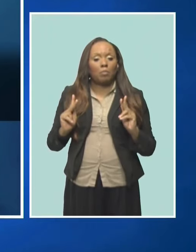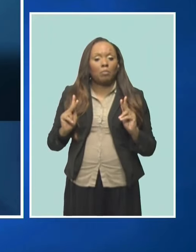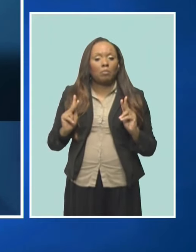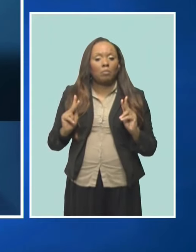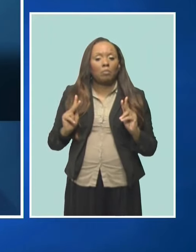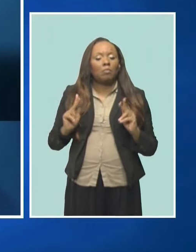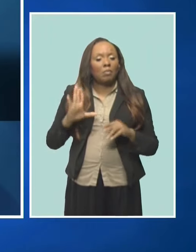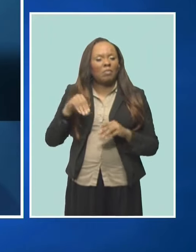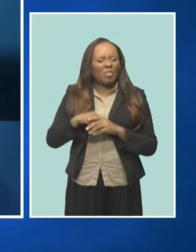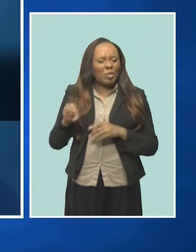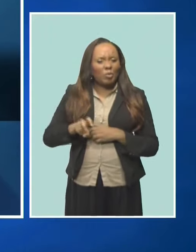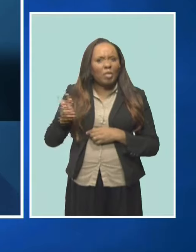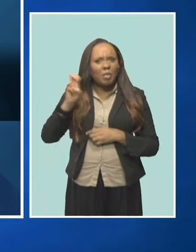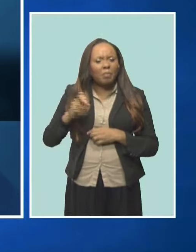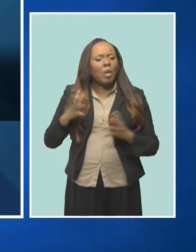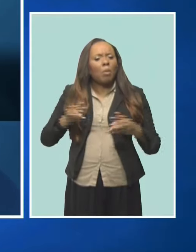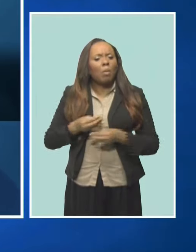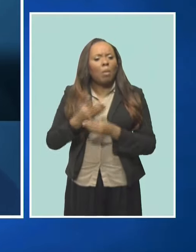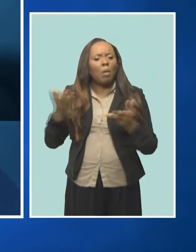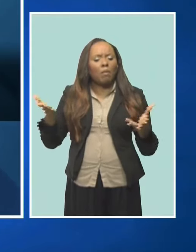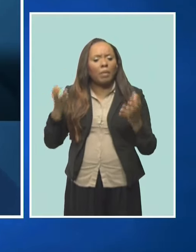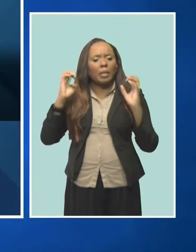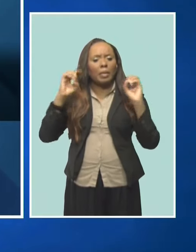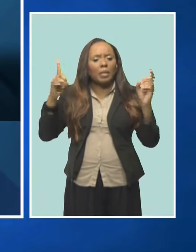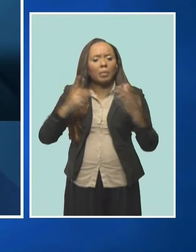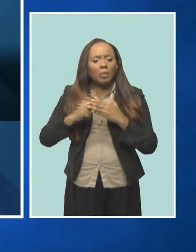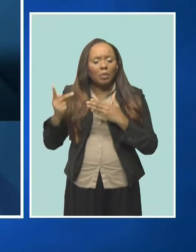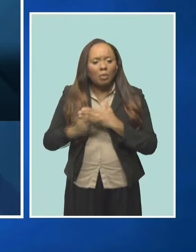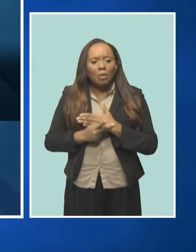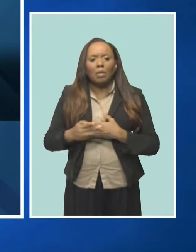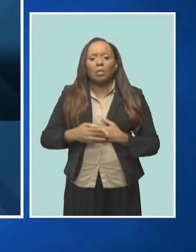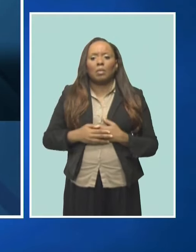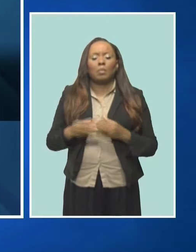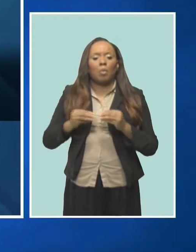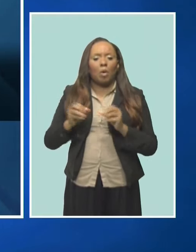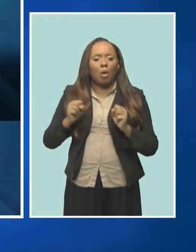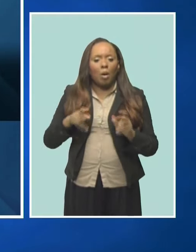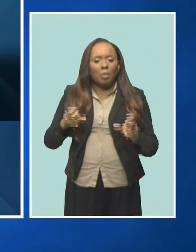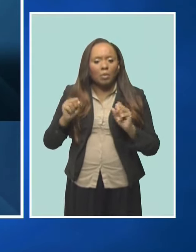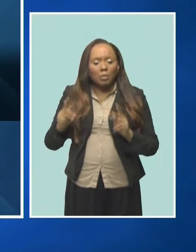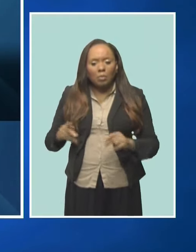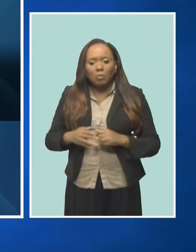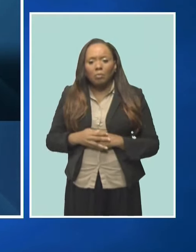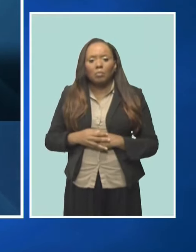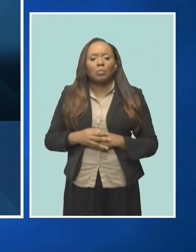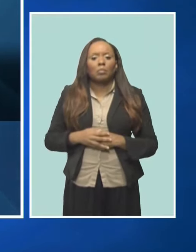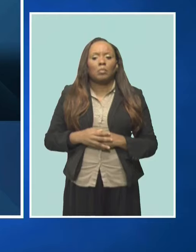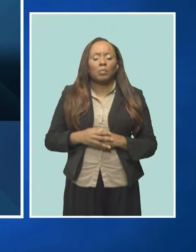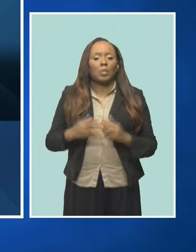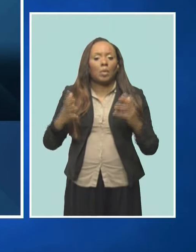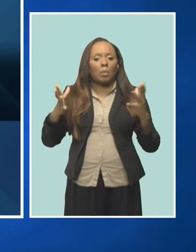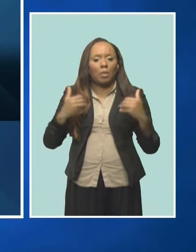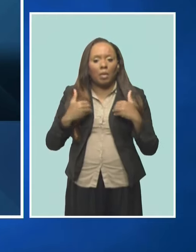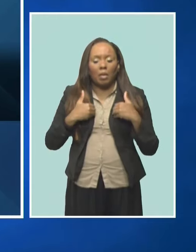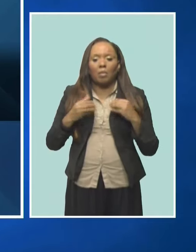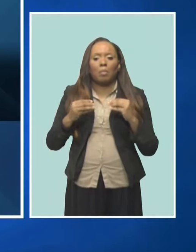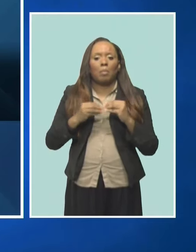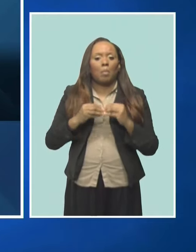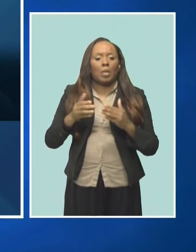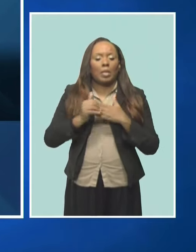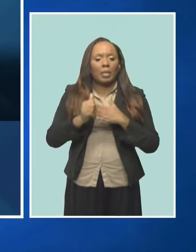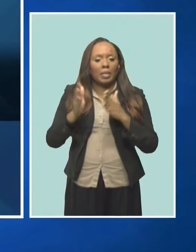promoting career opportunities and offering educational programs, we aim to cultivate a pipeline of future industry leaders, not